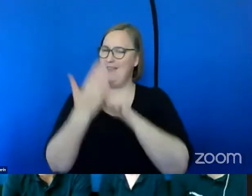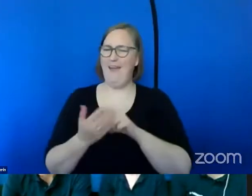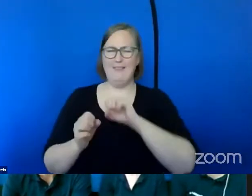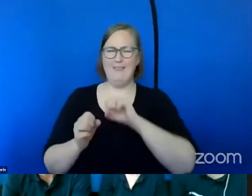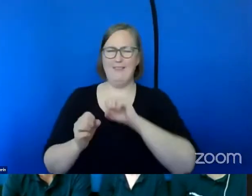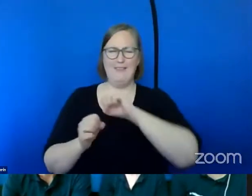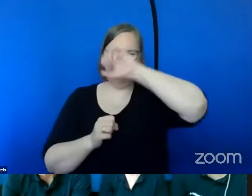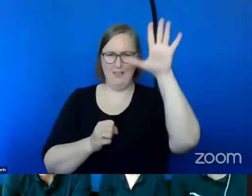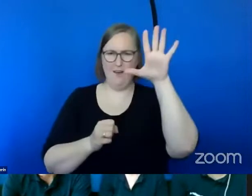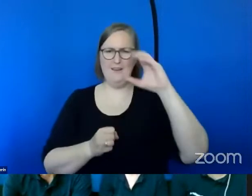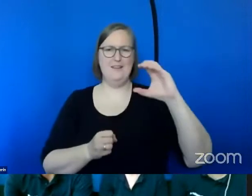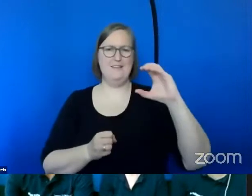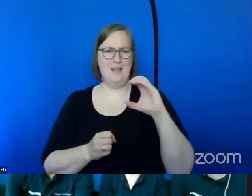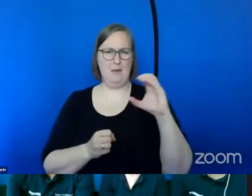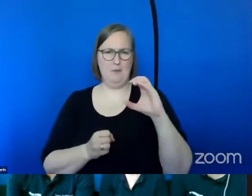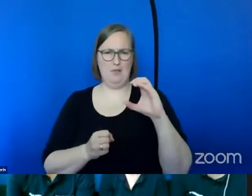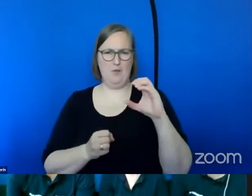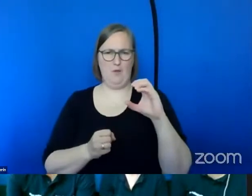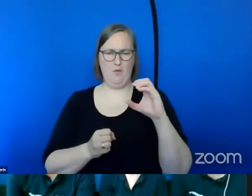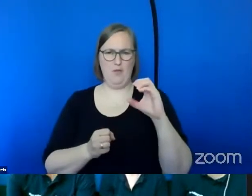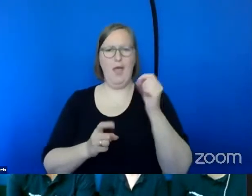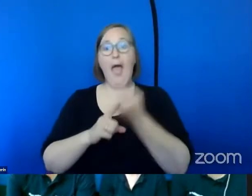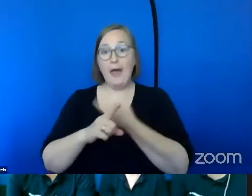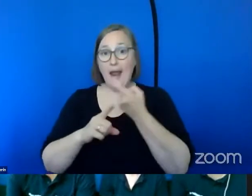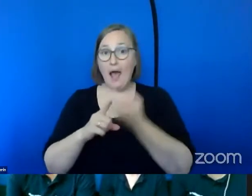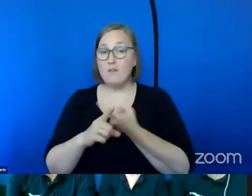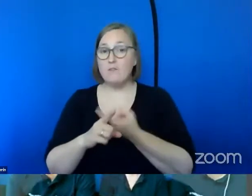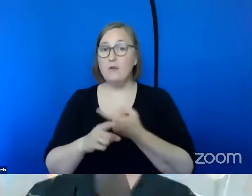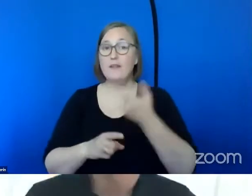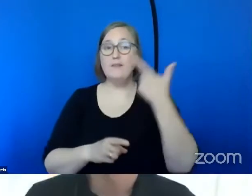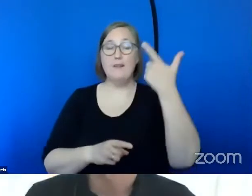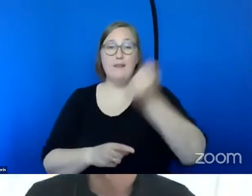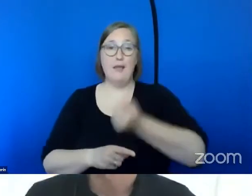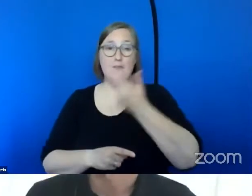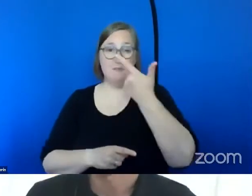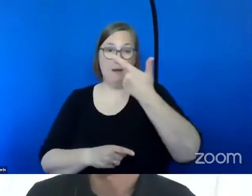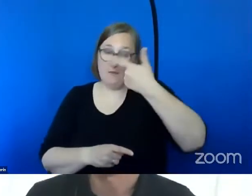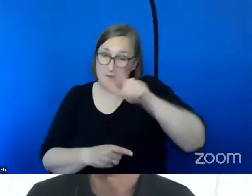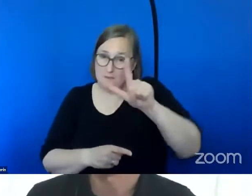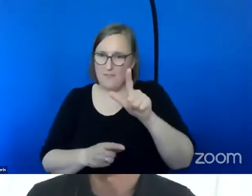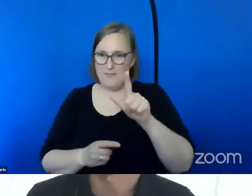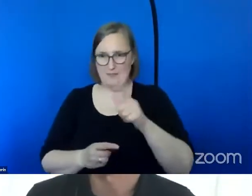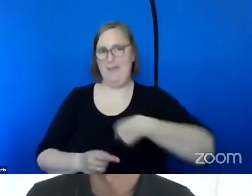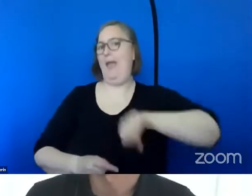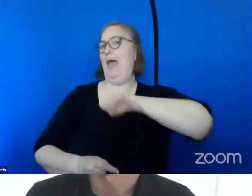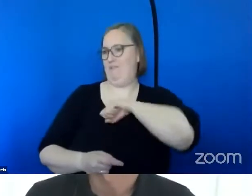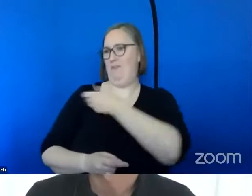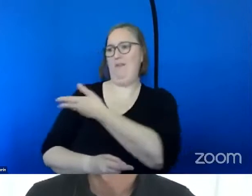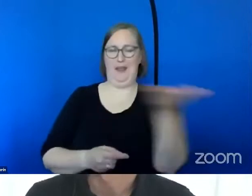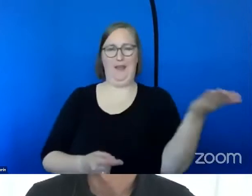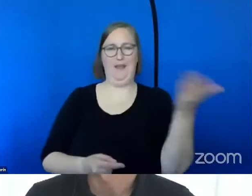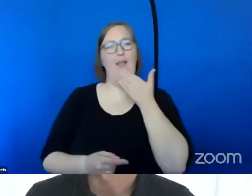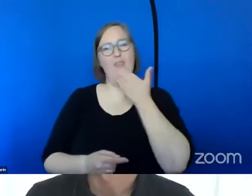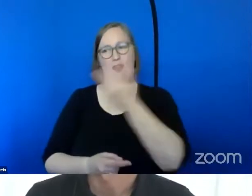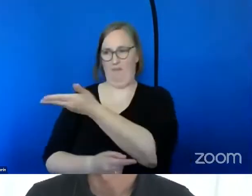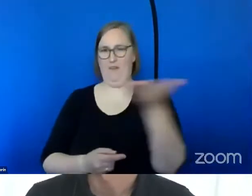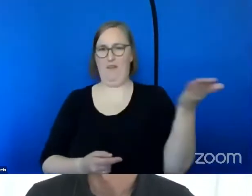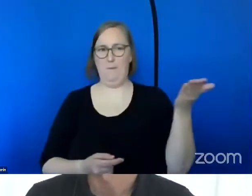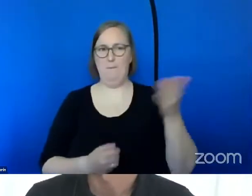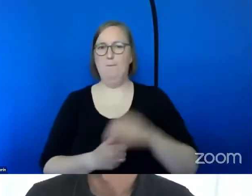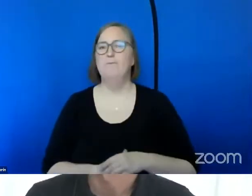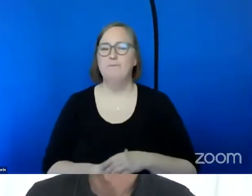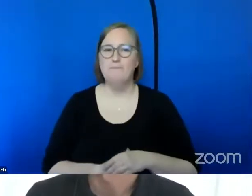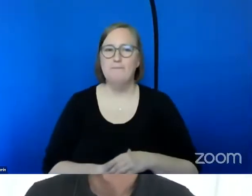Now let's turn our attention to Roland here in the commentary box after a spectacular performance. Some